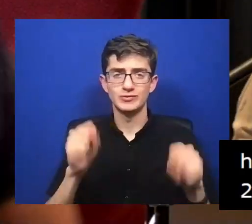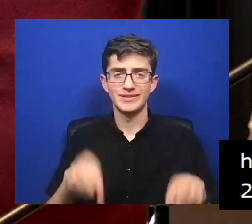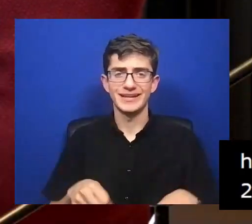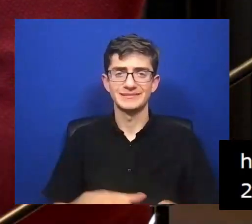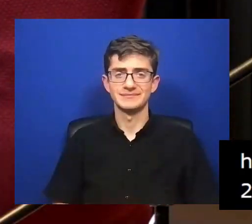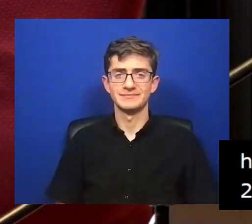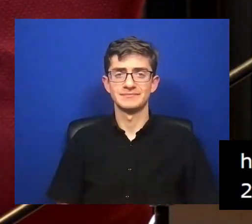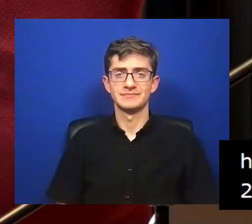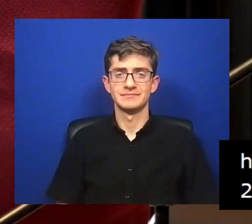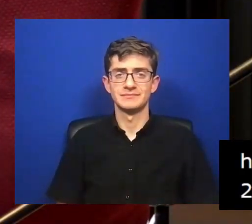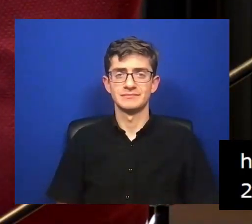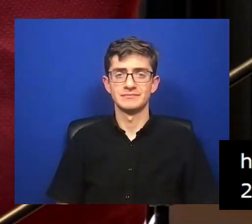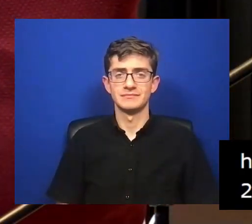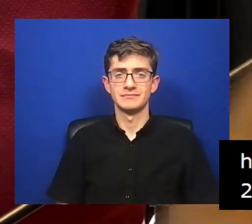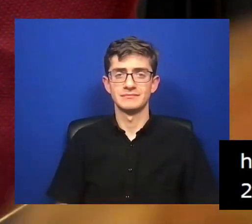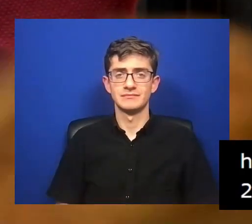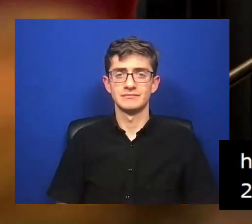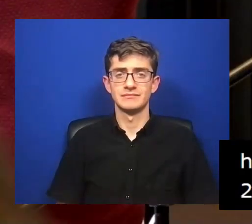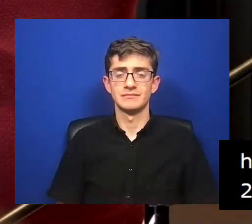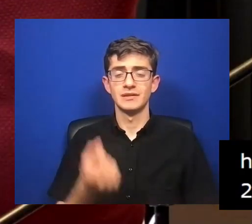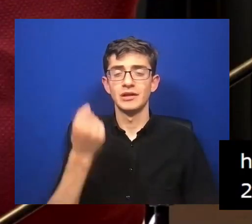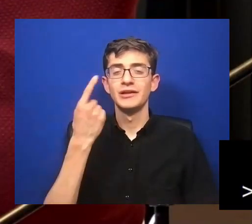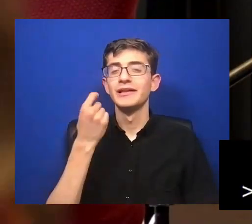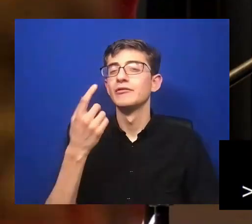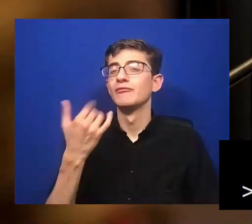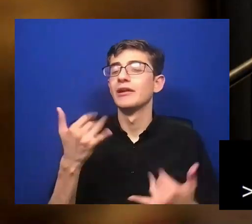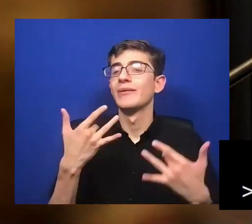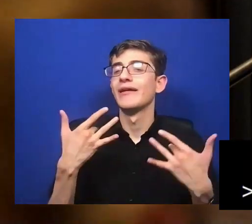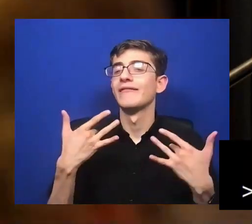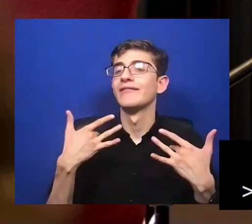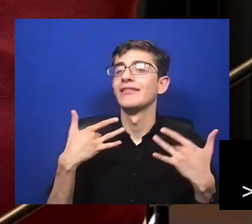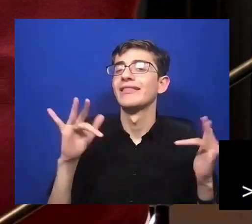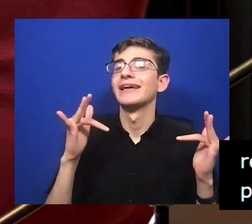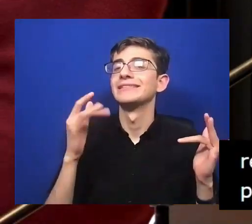light snacks. After the breakout rooms, we'll have full dinner.